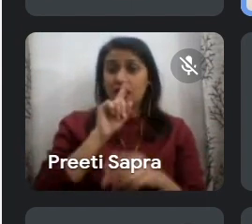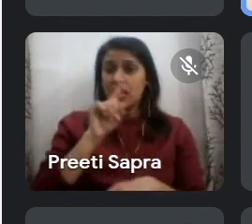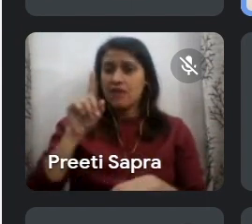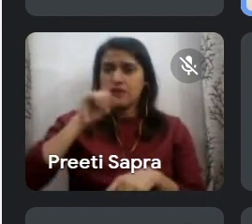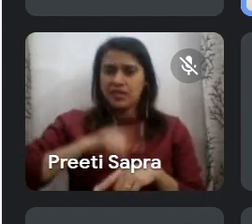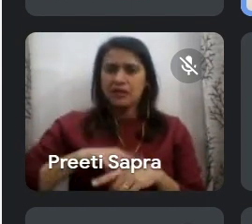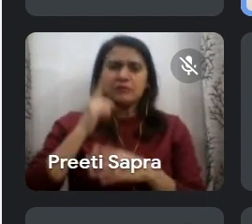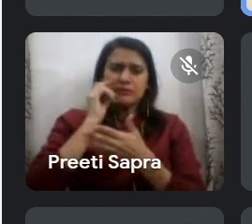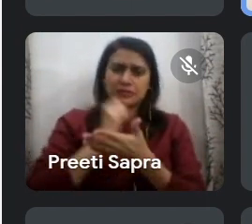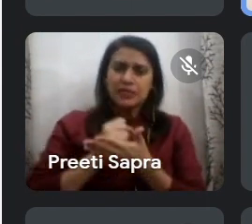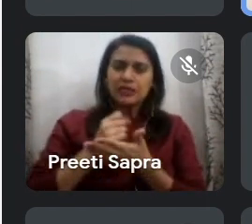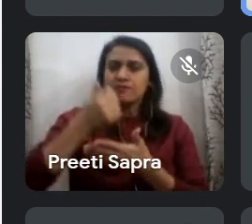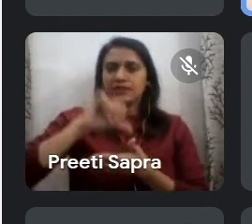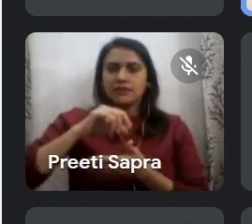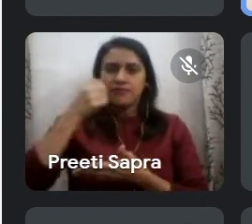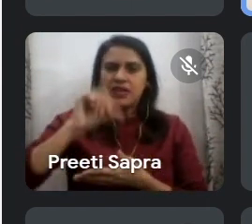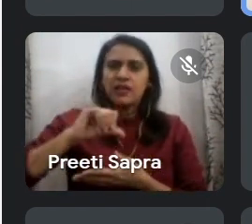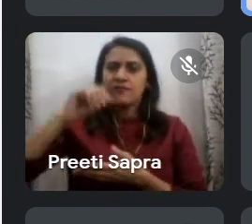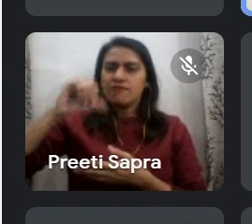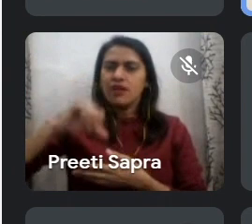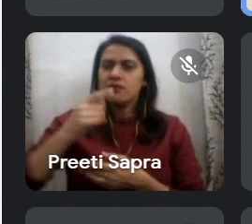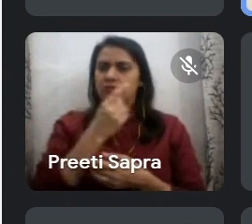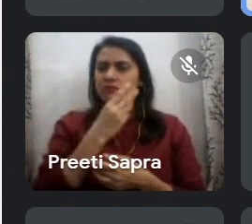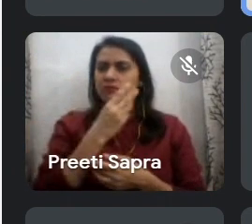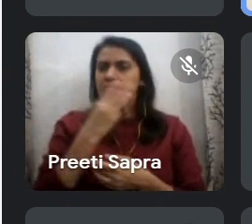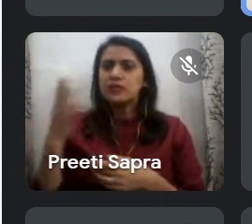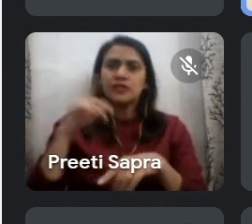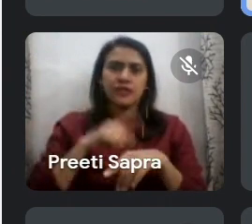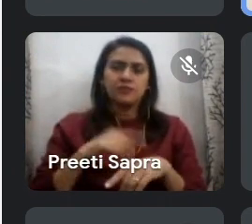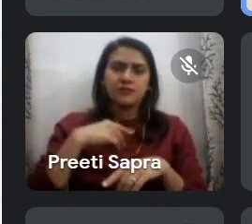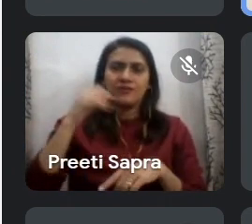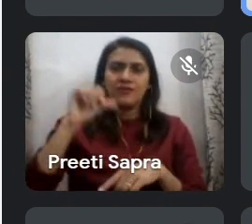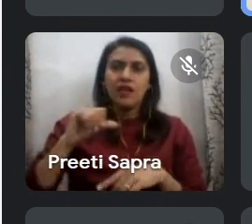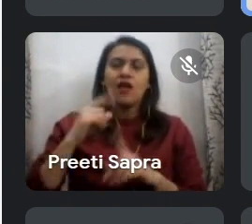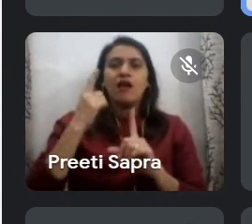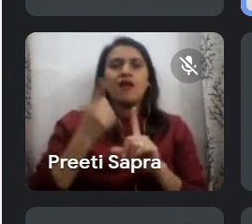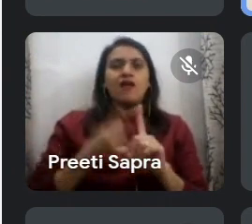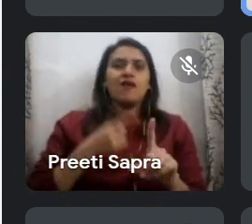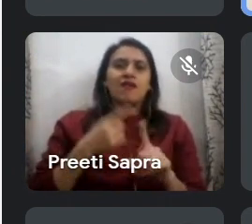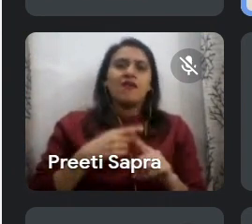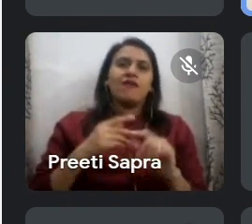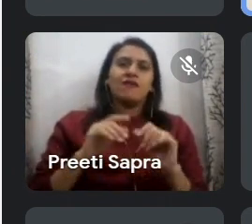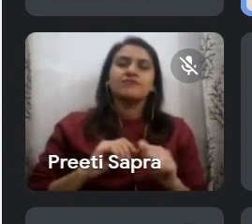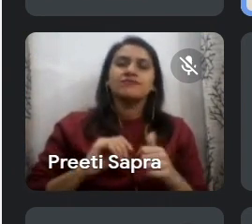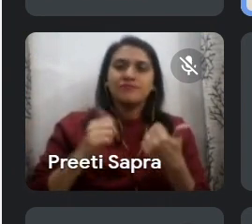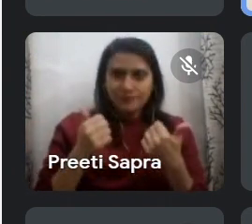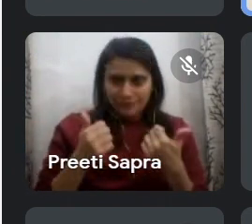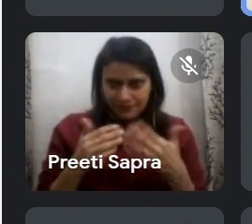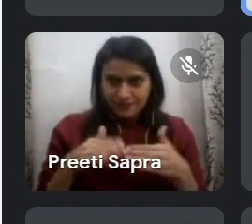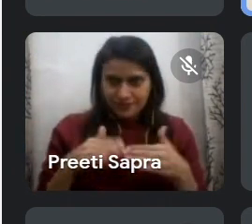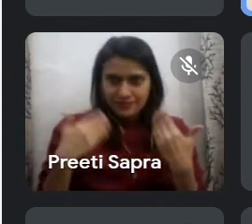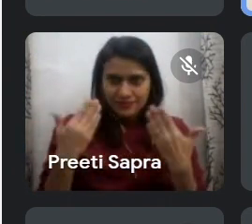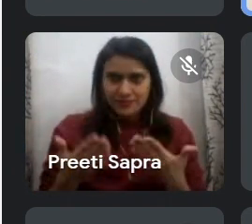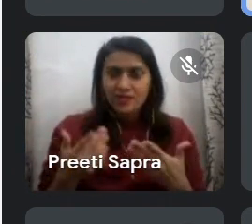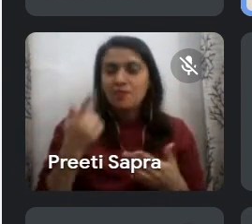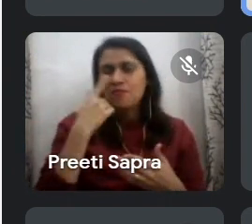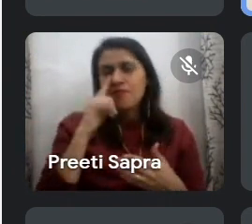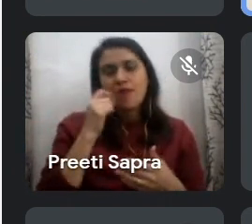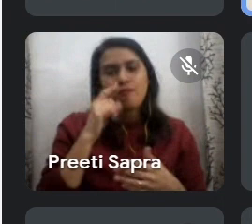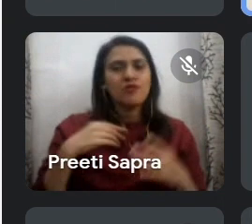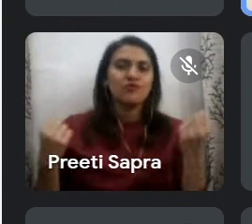now. And about a year ago, I cleared it, and it was all because my parents were, like, completely supportive of